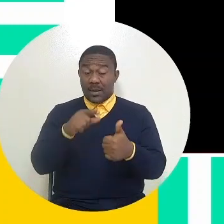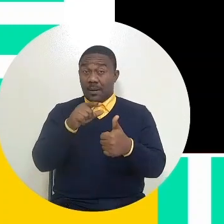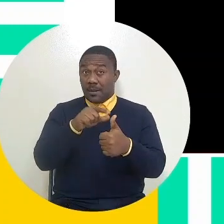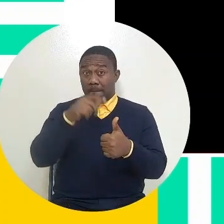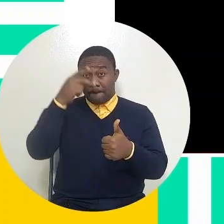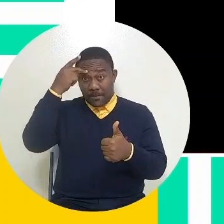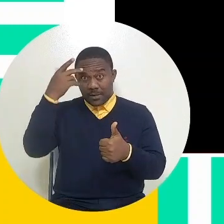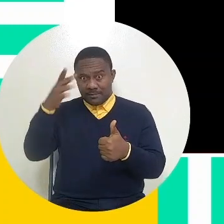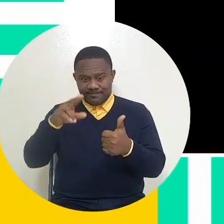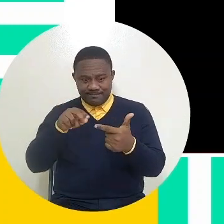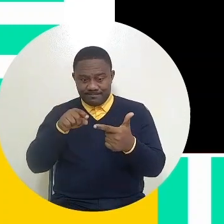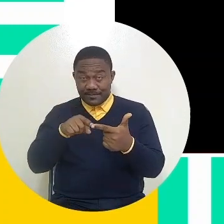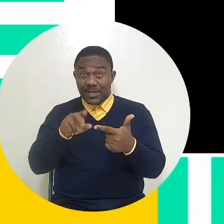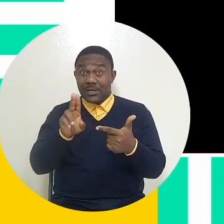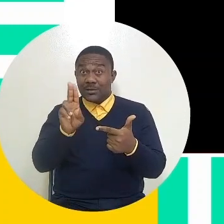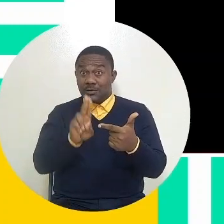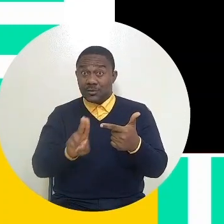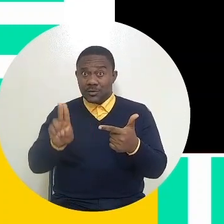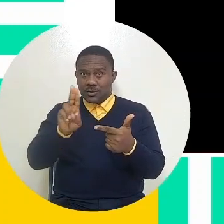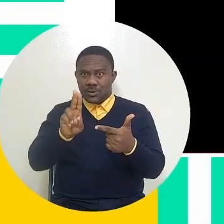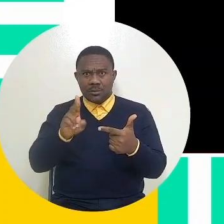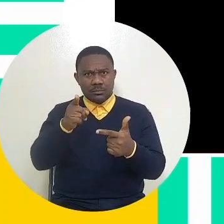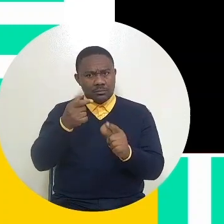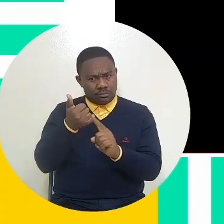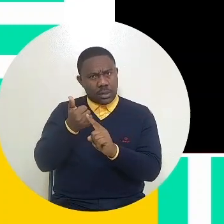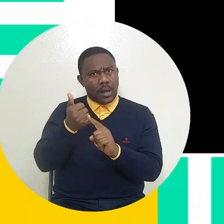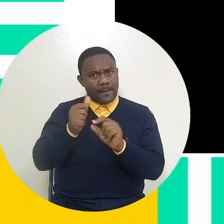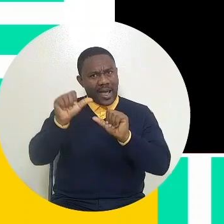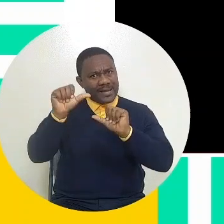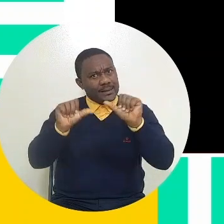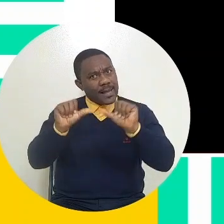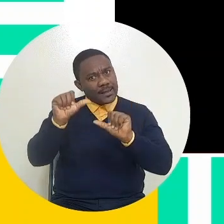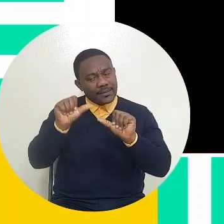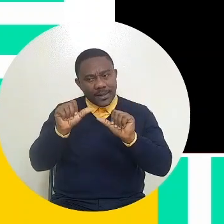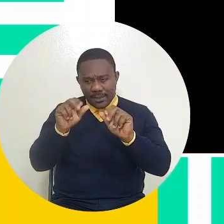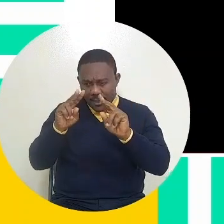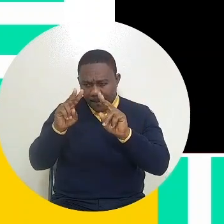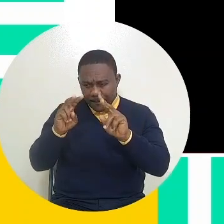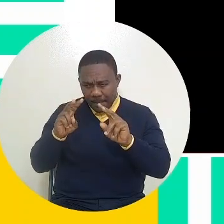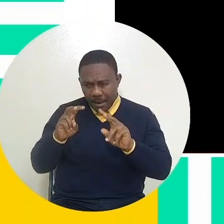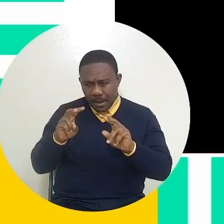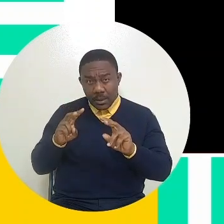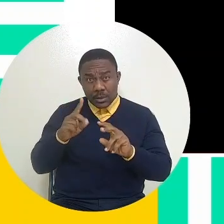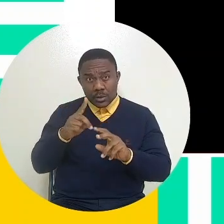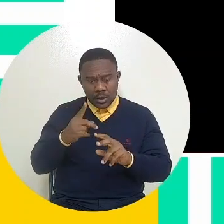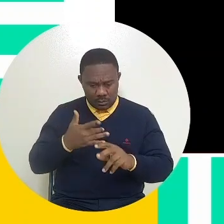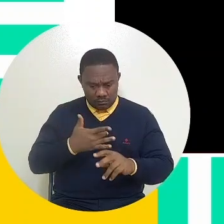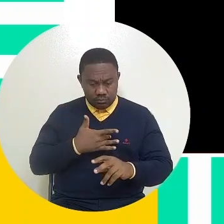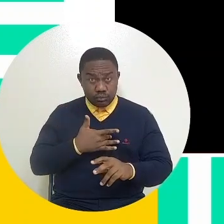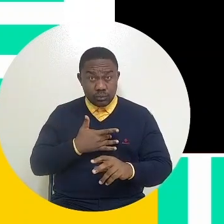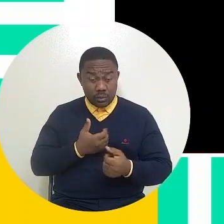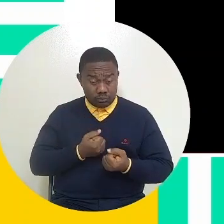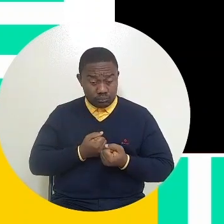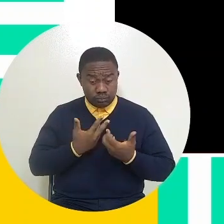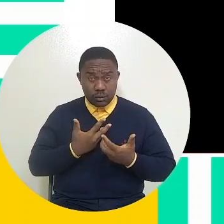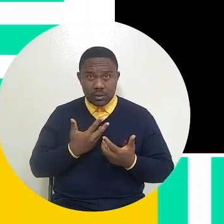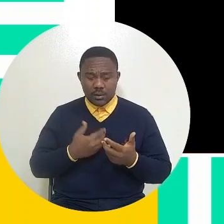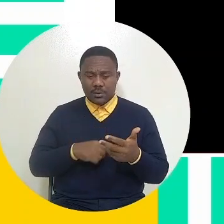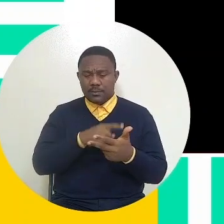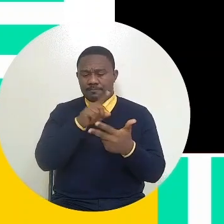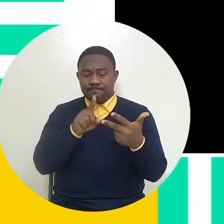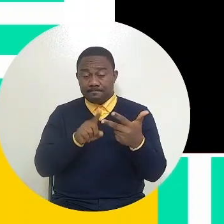found yourself? You take self-assessment tests, all the tests to find your traits, who you are, your temperament. That alone leads you